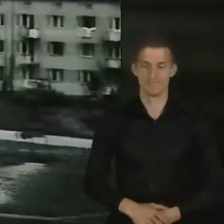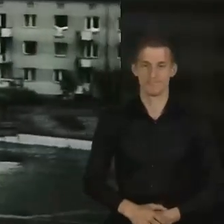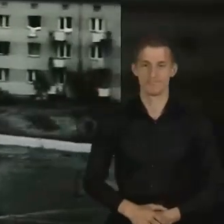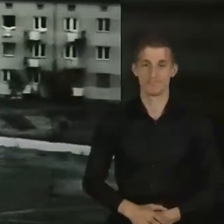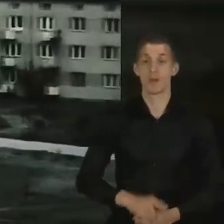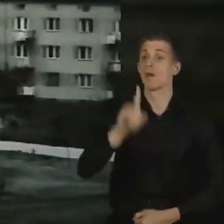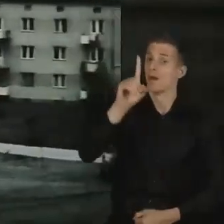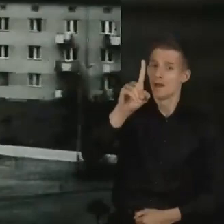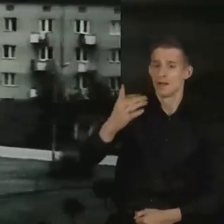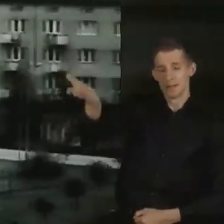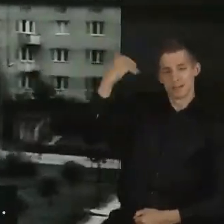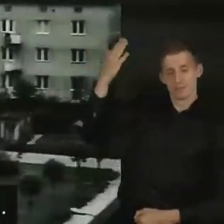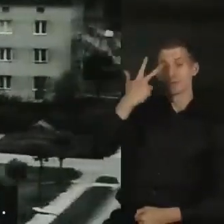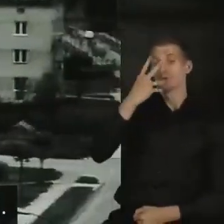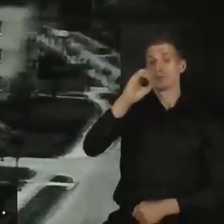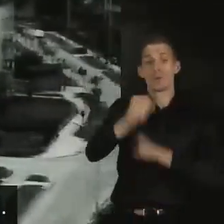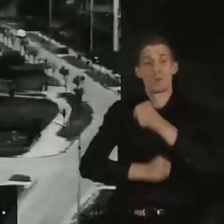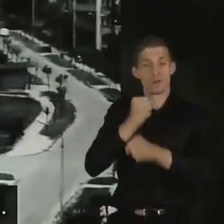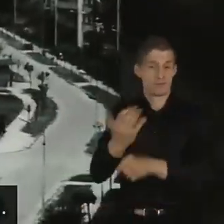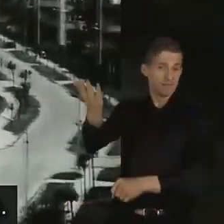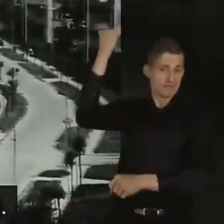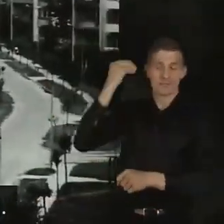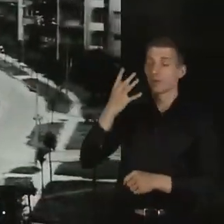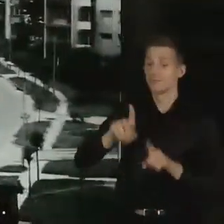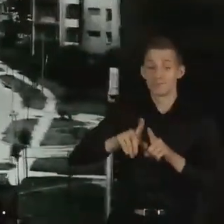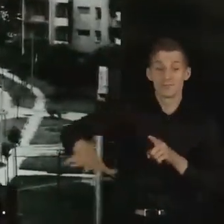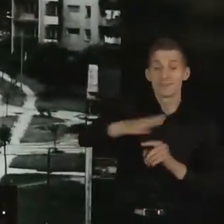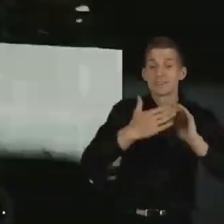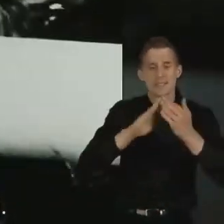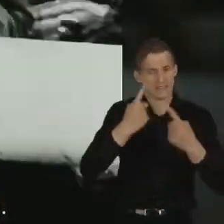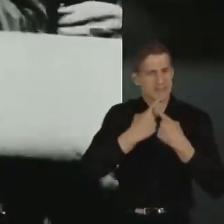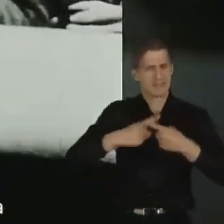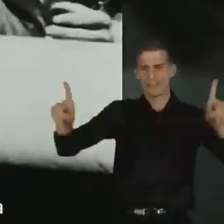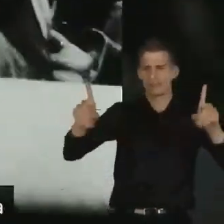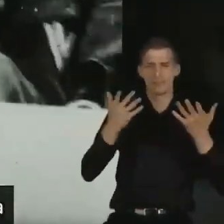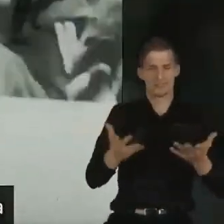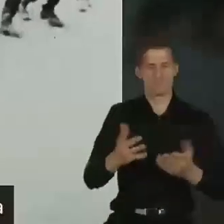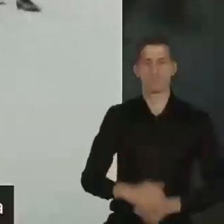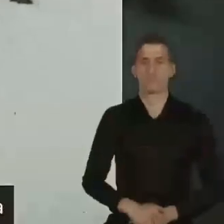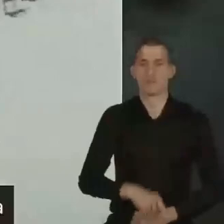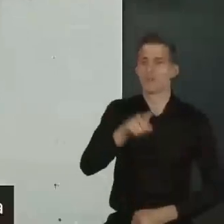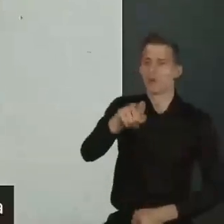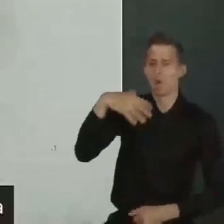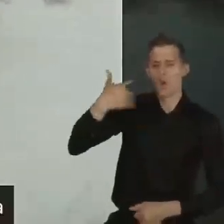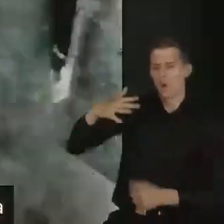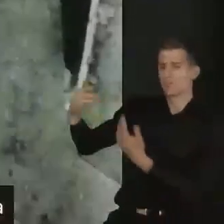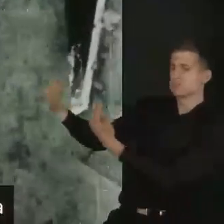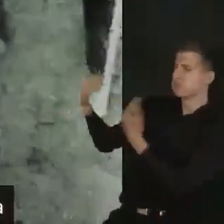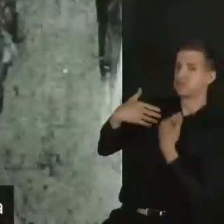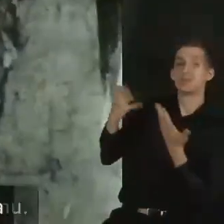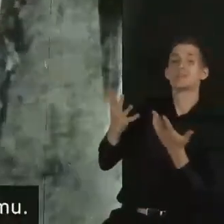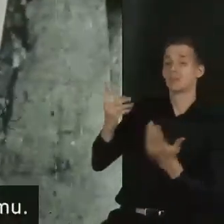However, 30 years ago, this landscape looked completely different. This was largely due to the Second World